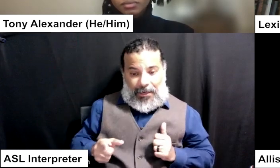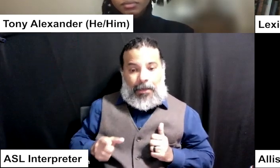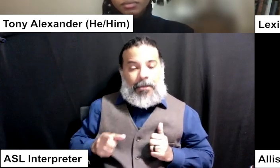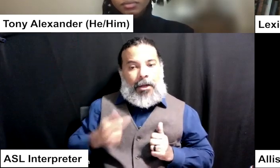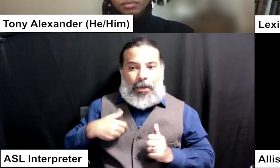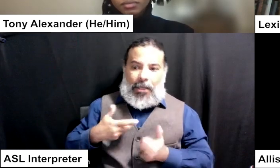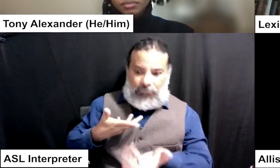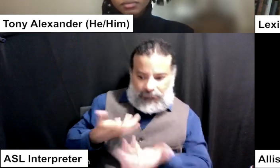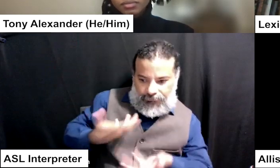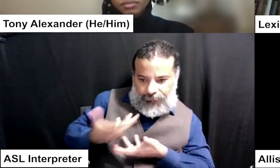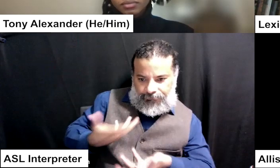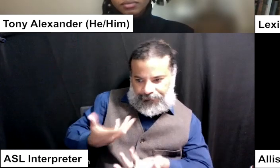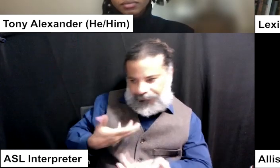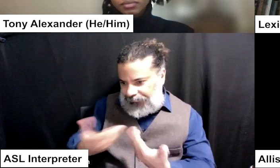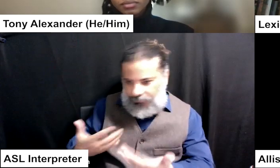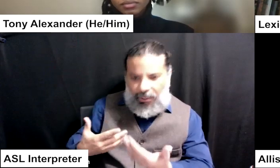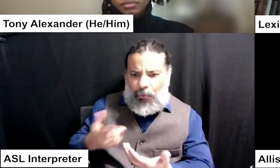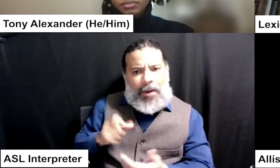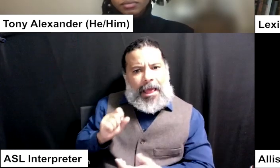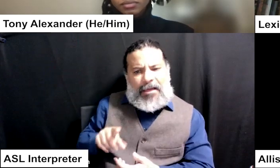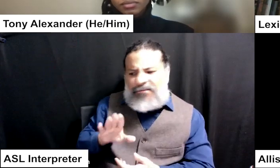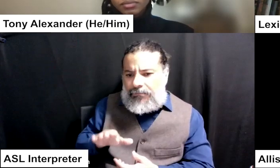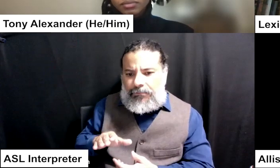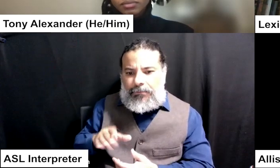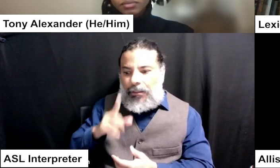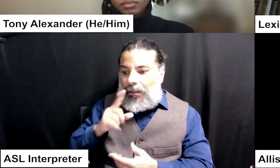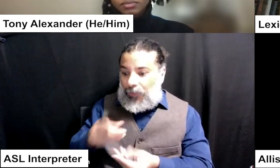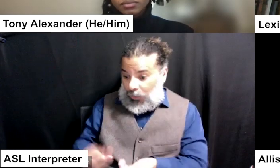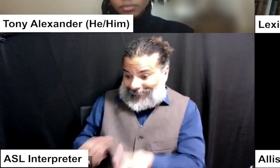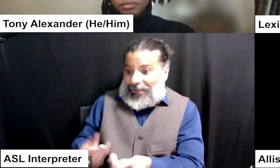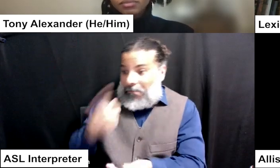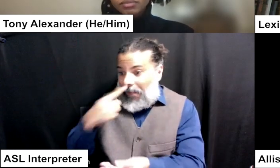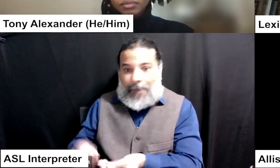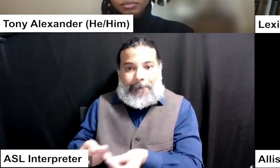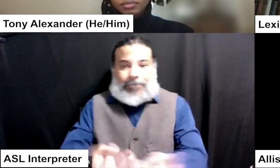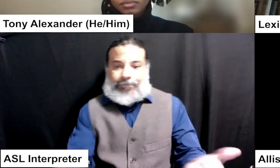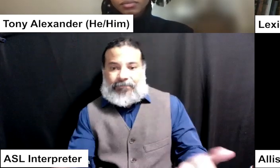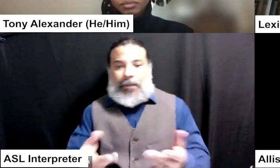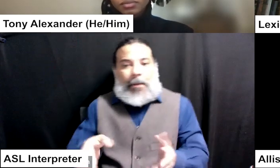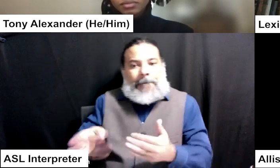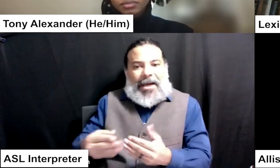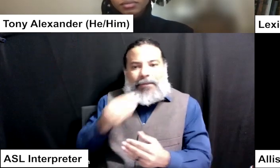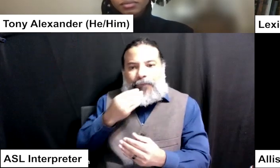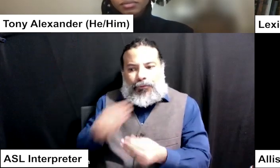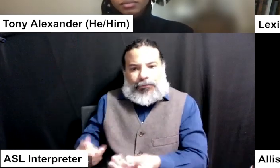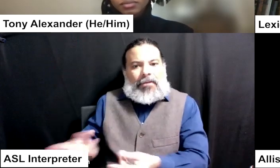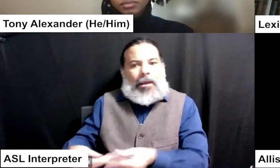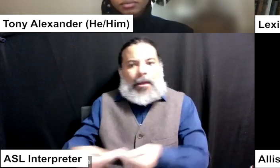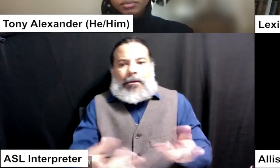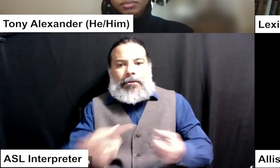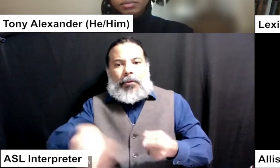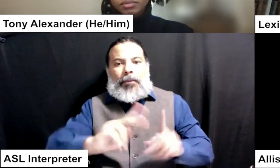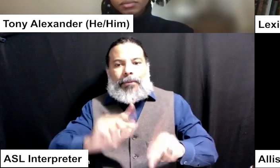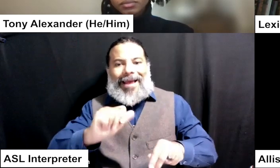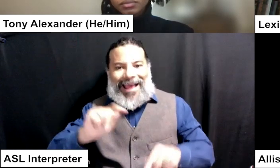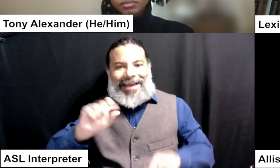talk to and communicate with. And we would say, hey, can you bring this back to your shelter? Here's a box of food. And this way we were able